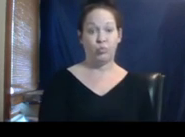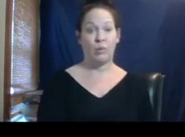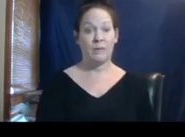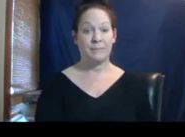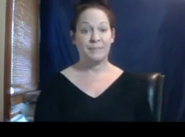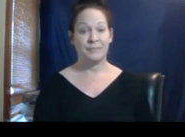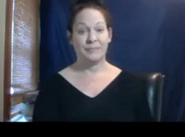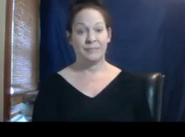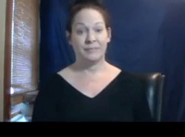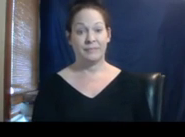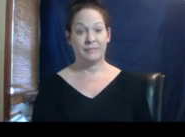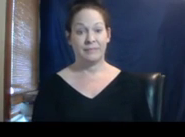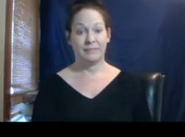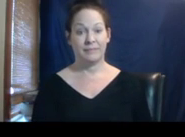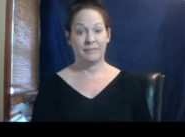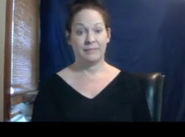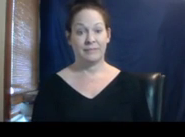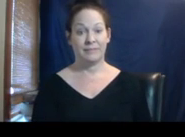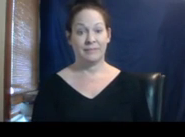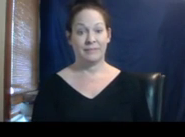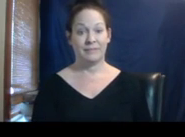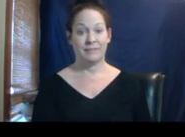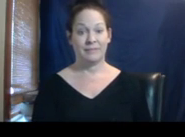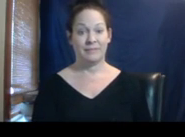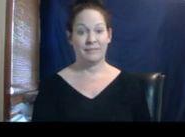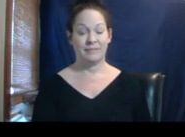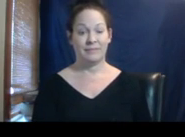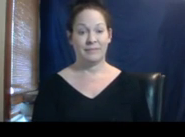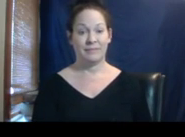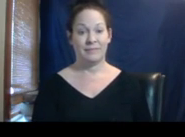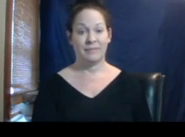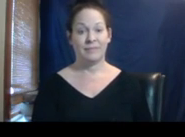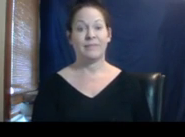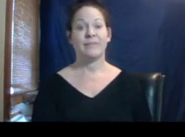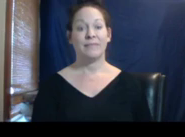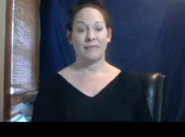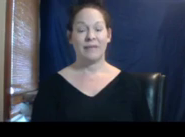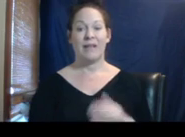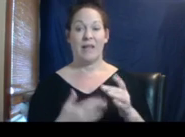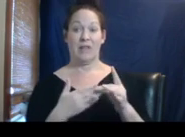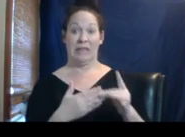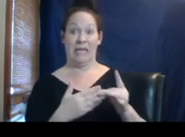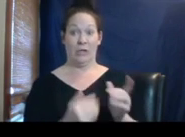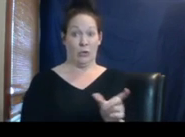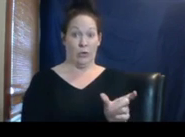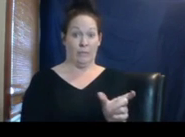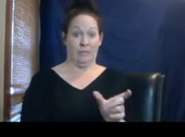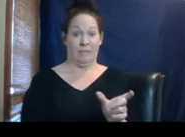And here I'll have 3x squared, and I'll bring down the rest. This is my new leading term.